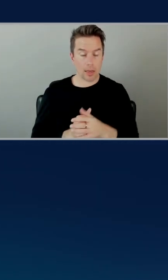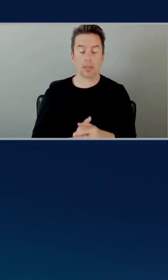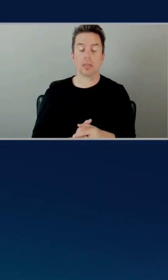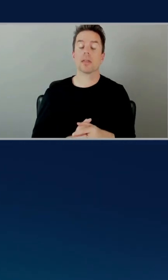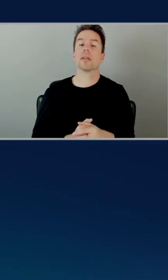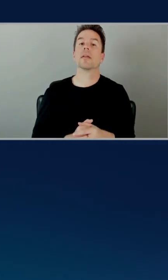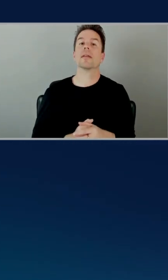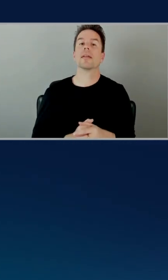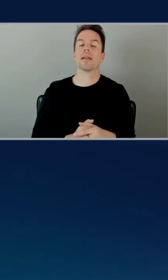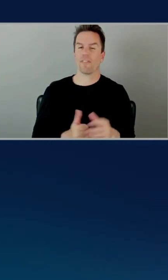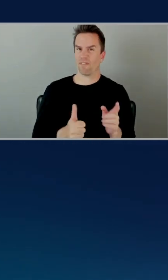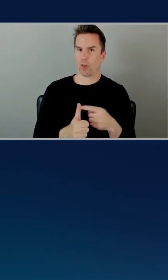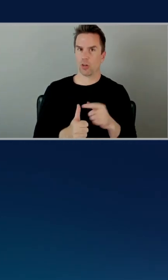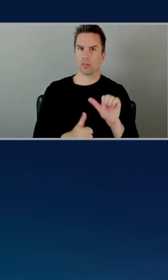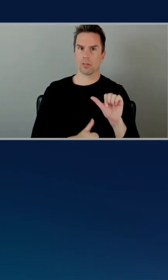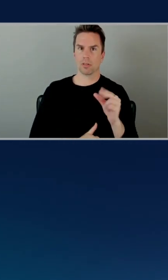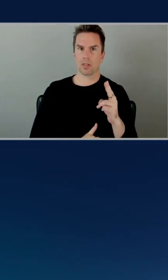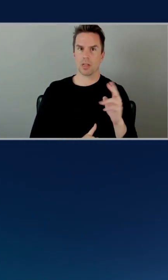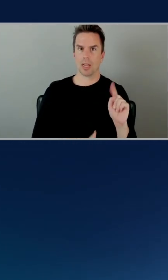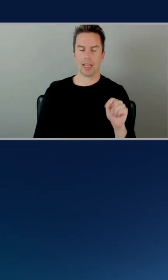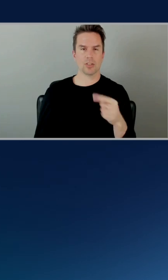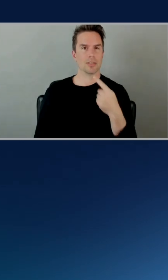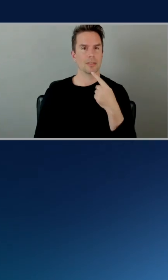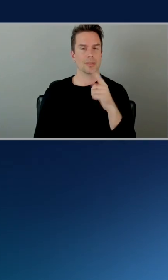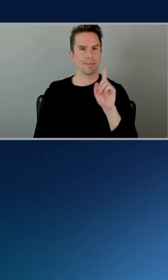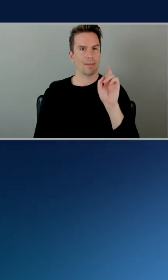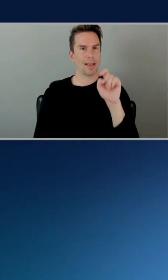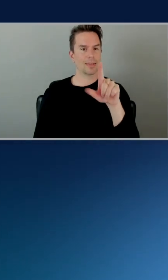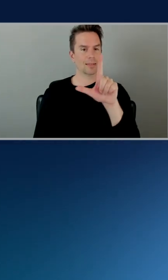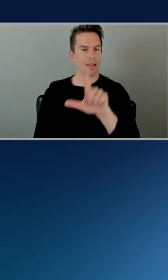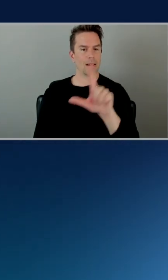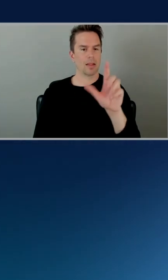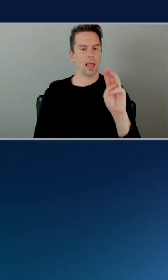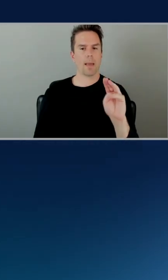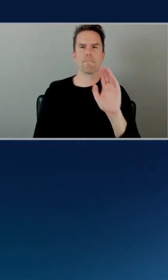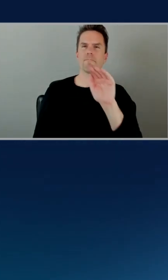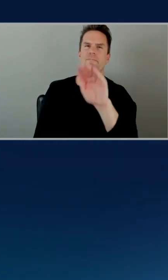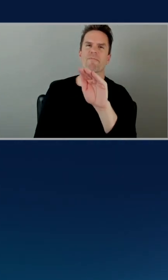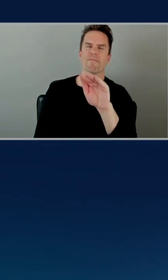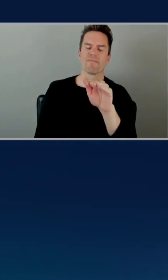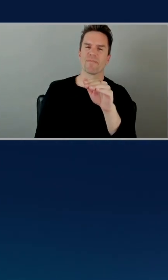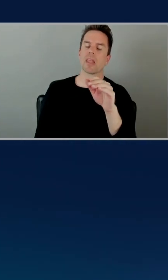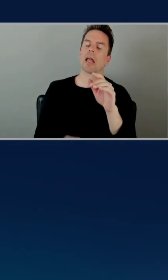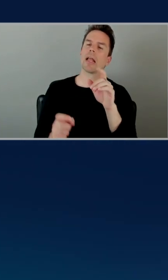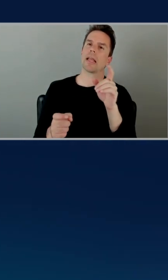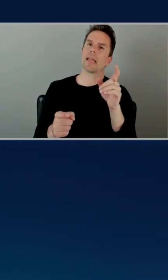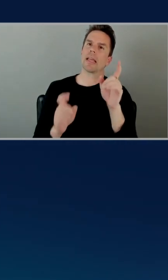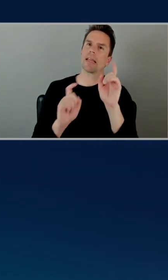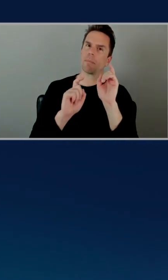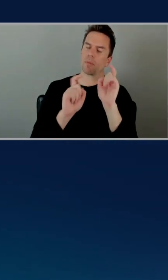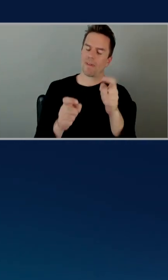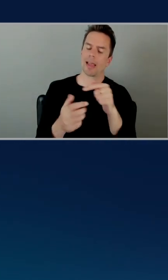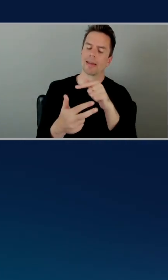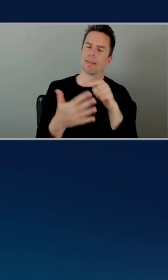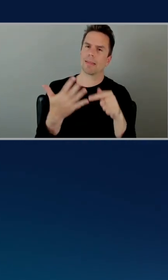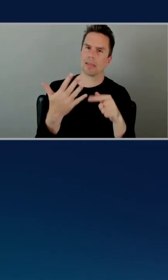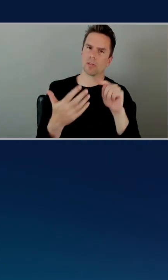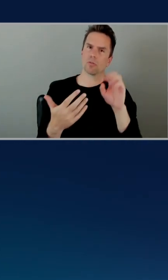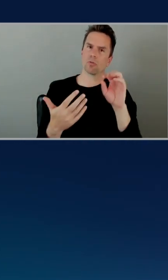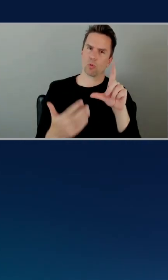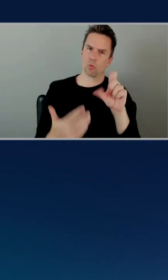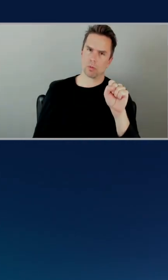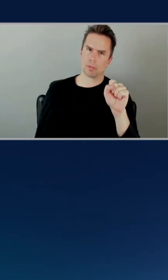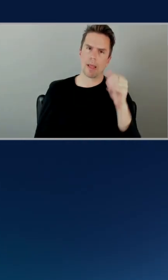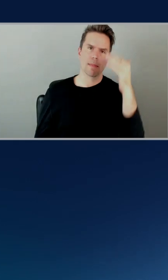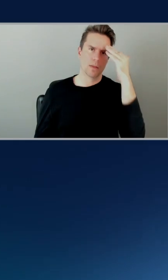hey, given these tools, given this knowledge base, what would be the next step to answering